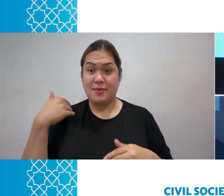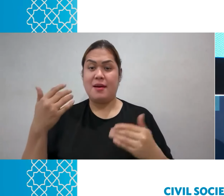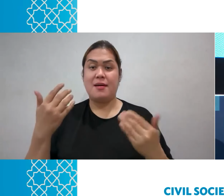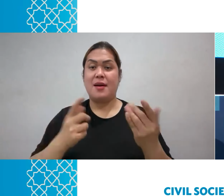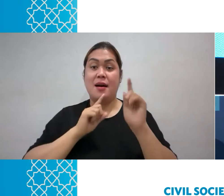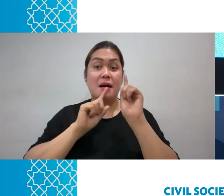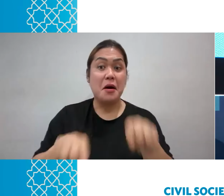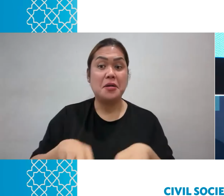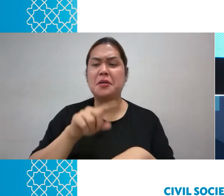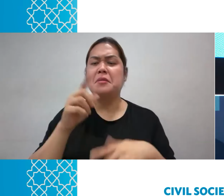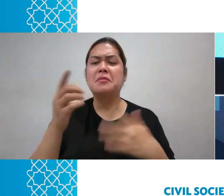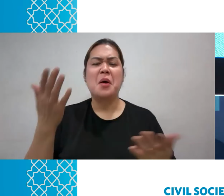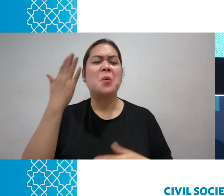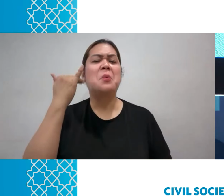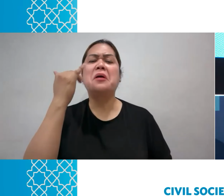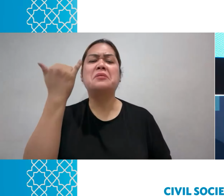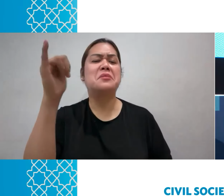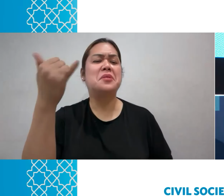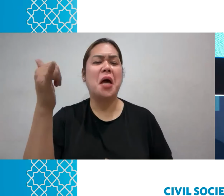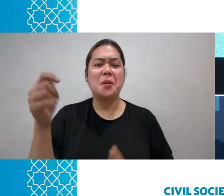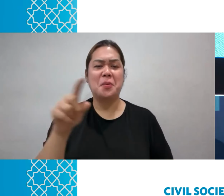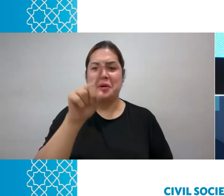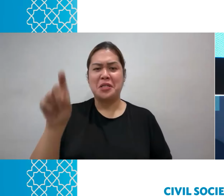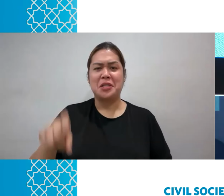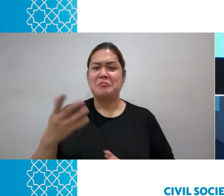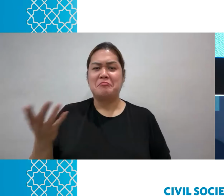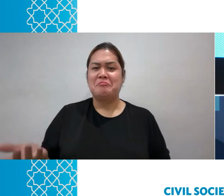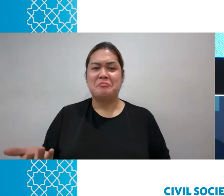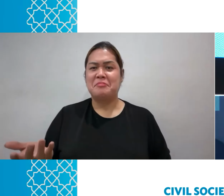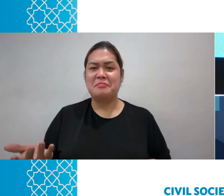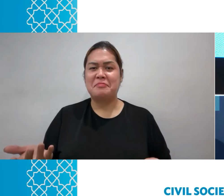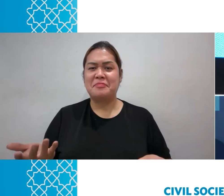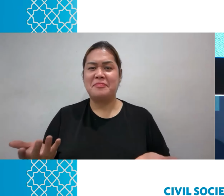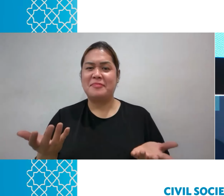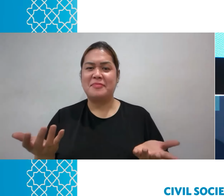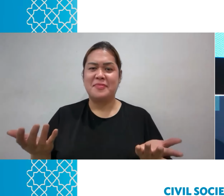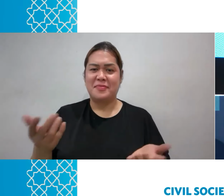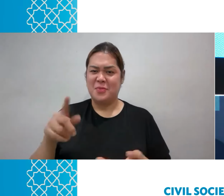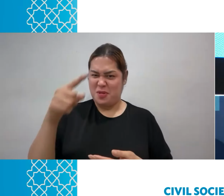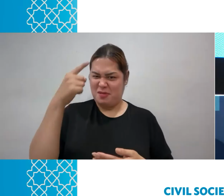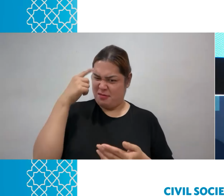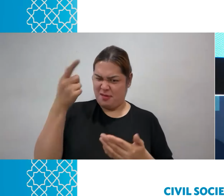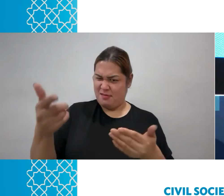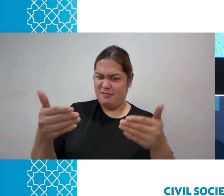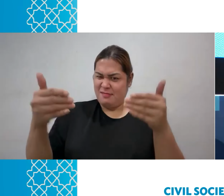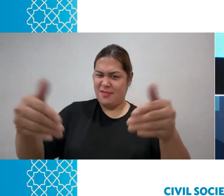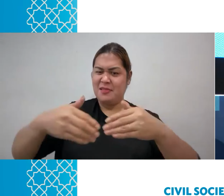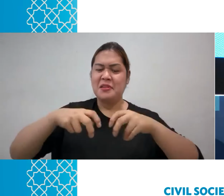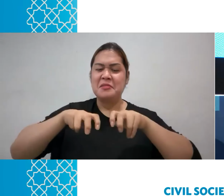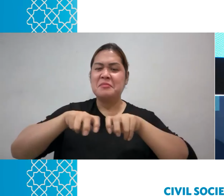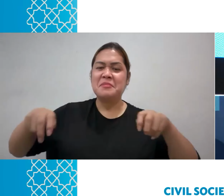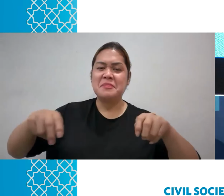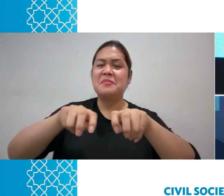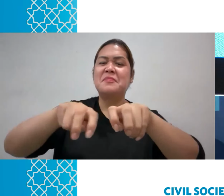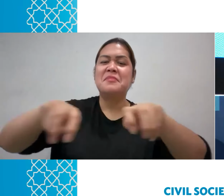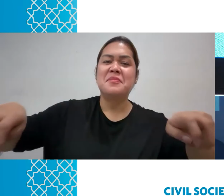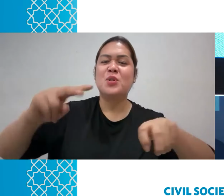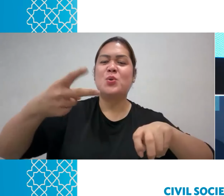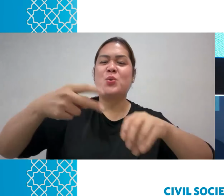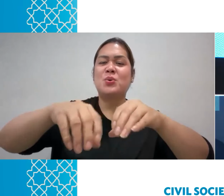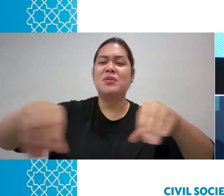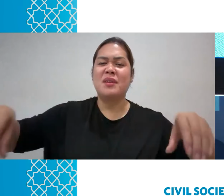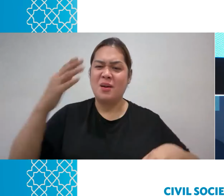to address their constraints. So I think, sir, in the second row, you used yellow placard that you don't